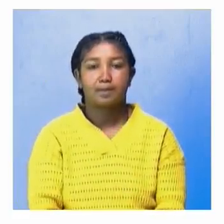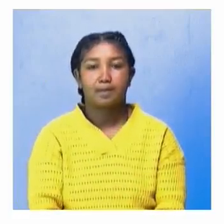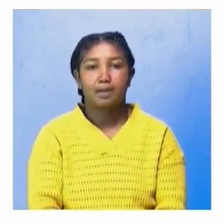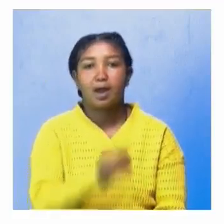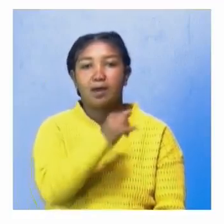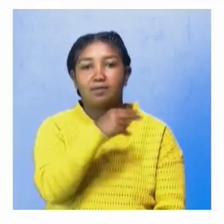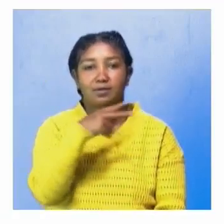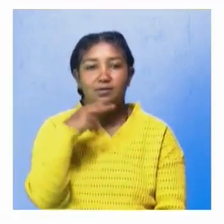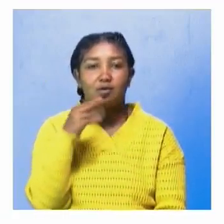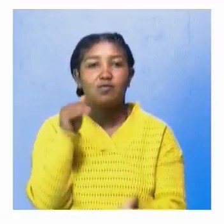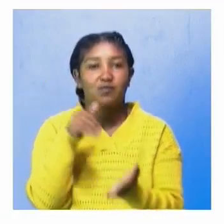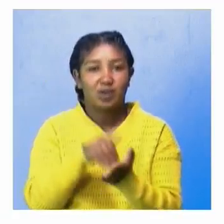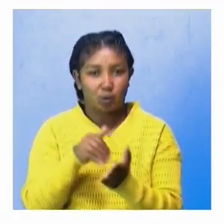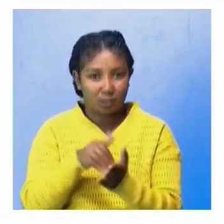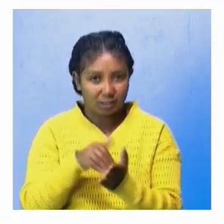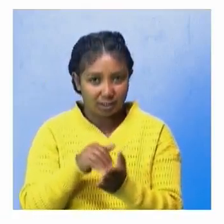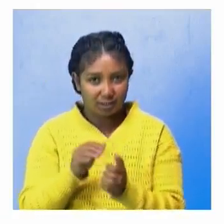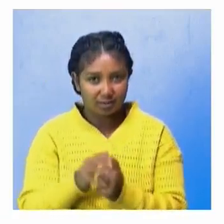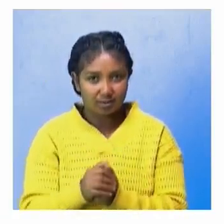of frequency.